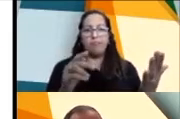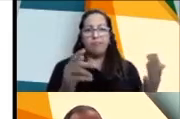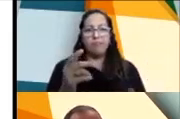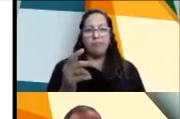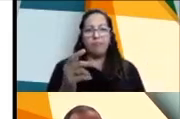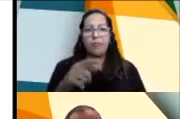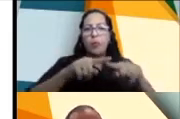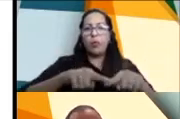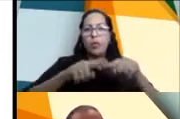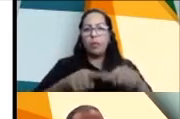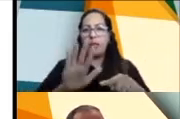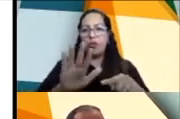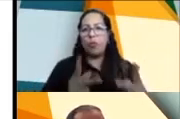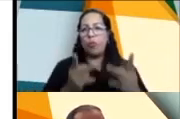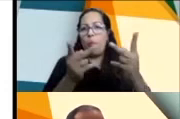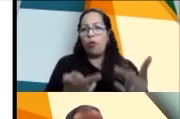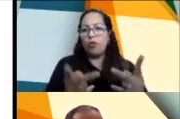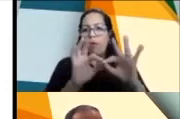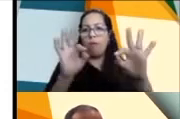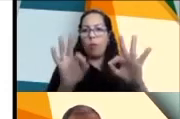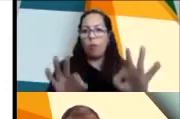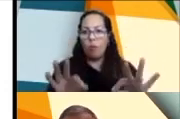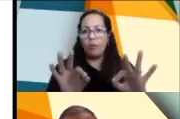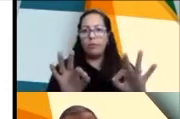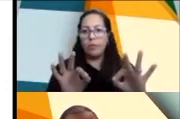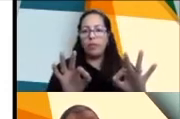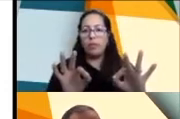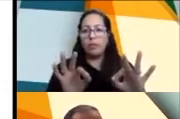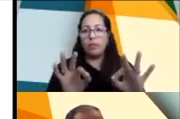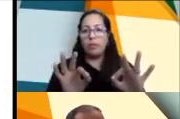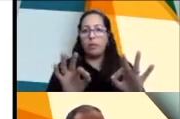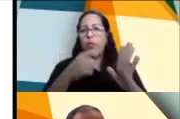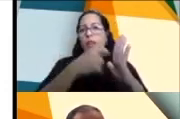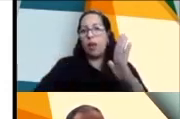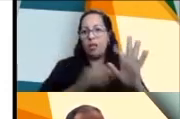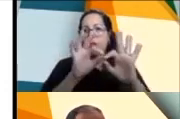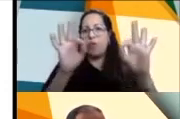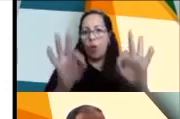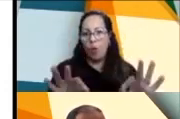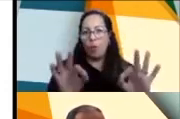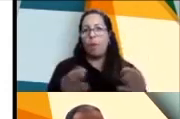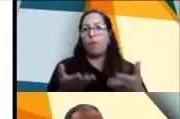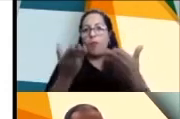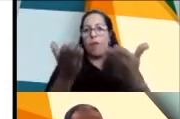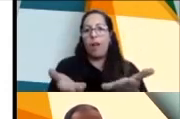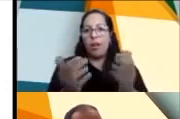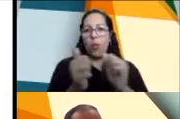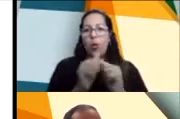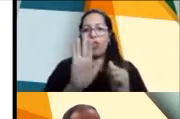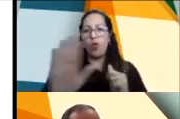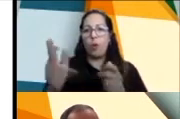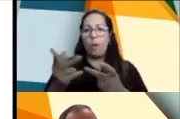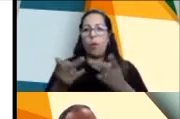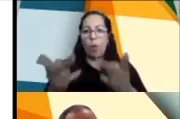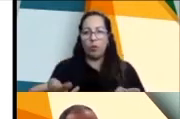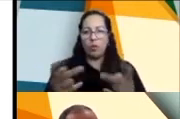their proposal forms when they are, the cost forms that are provided with your proposals.